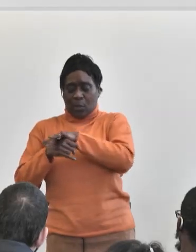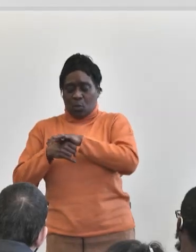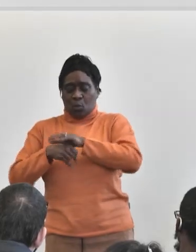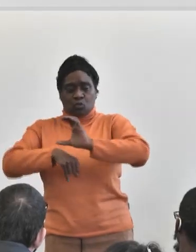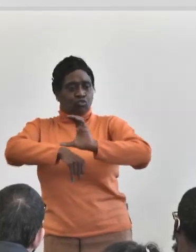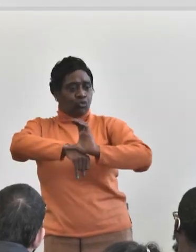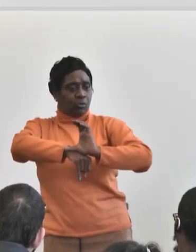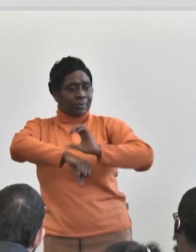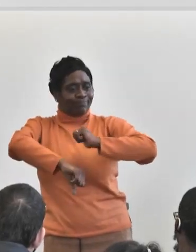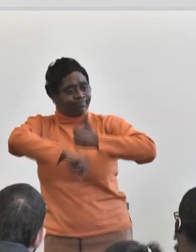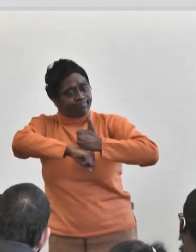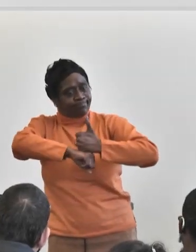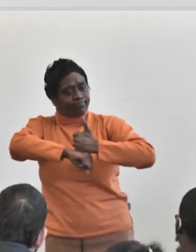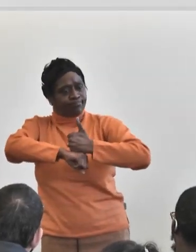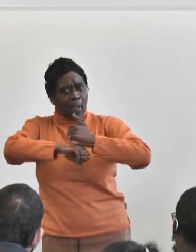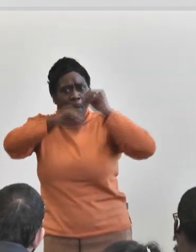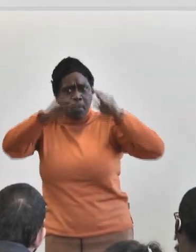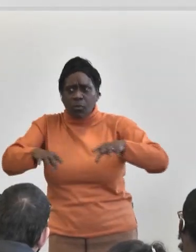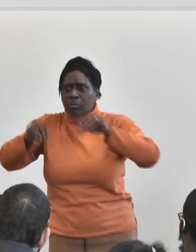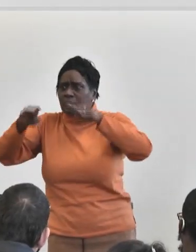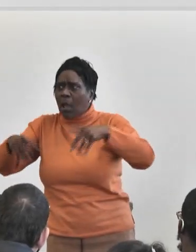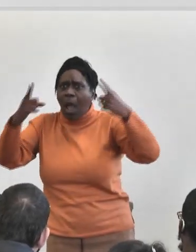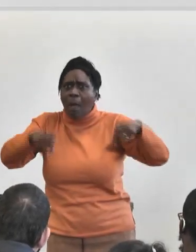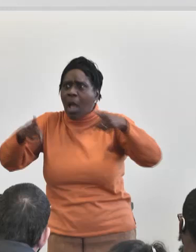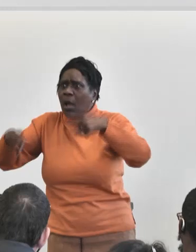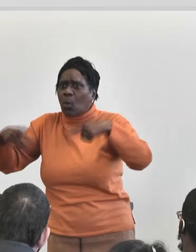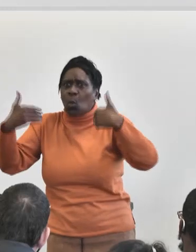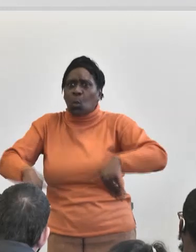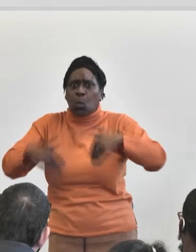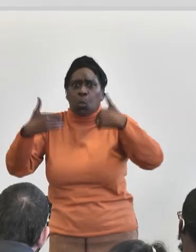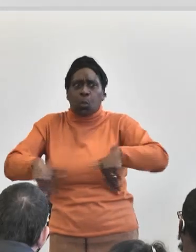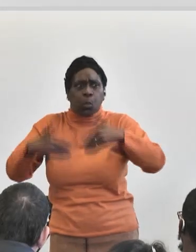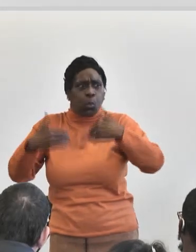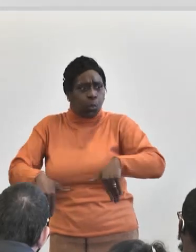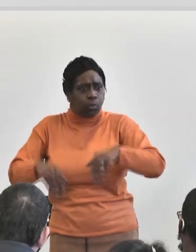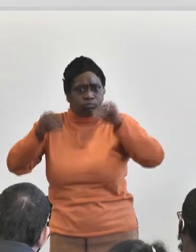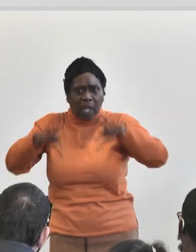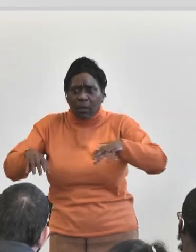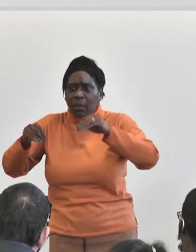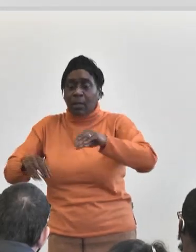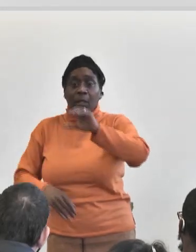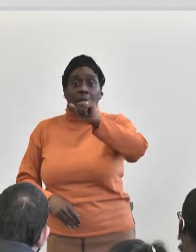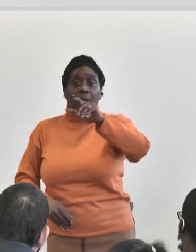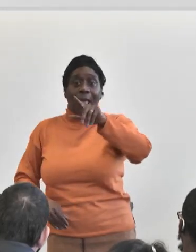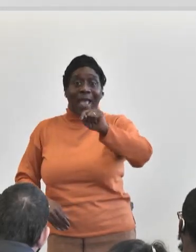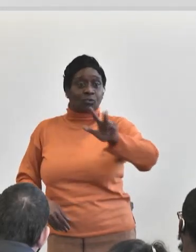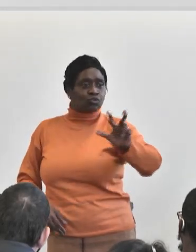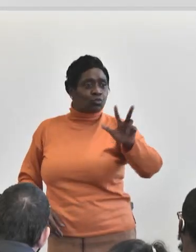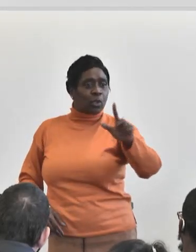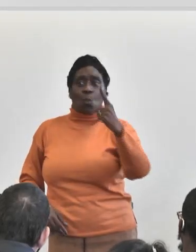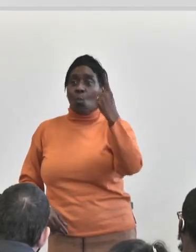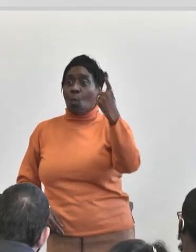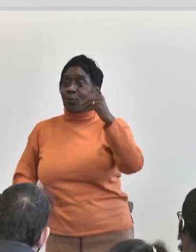de la iglesia local. Amazing miracles took place. Maravillosos milagros sucedieron. And in Acts chapter 3, one of those miracles